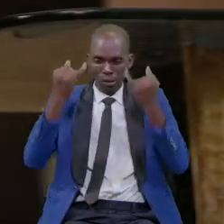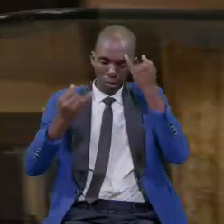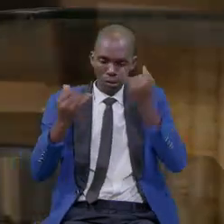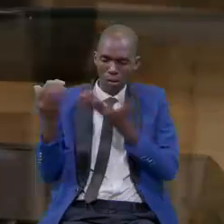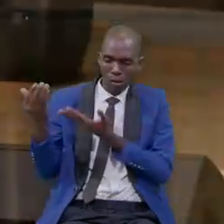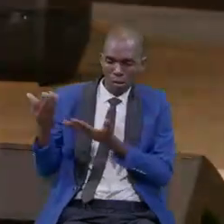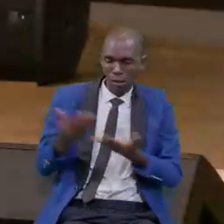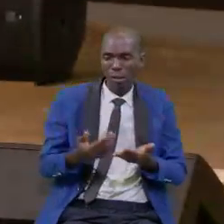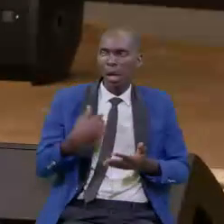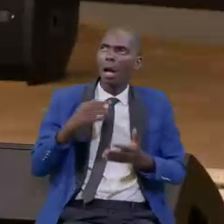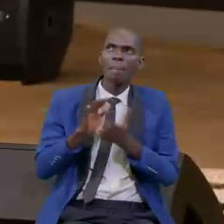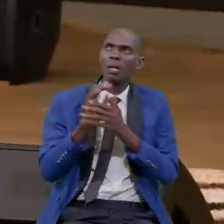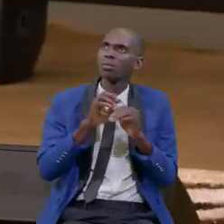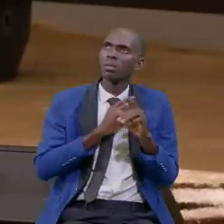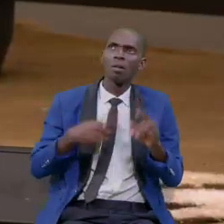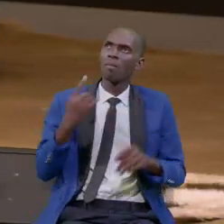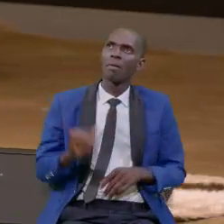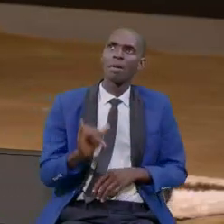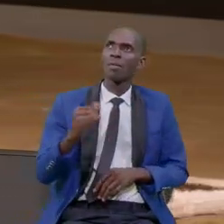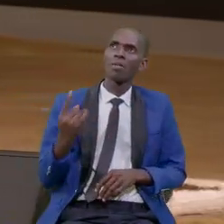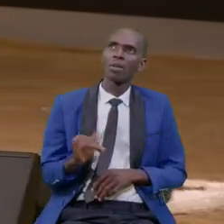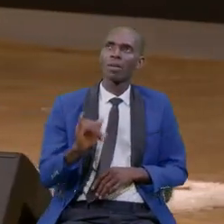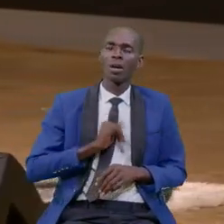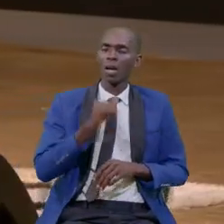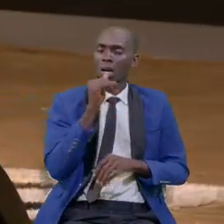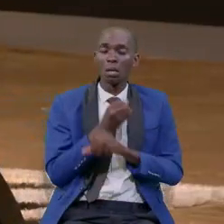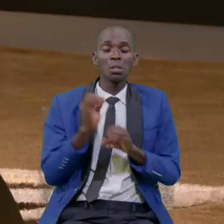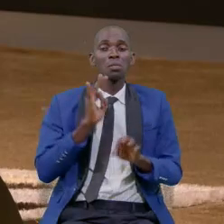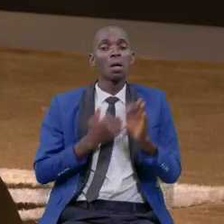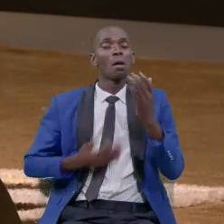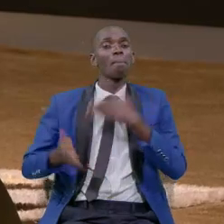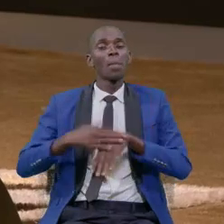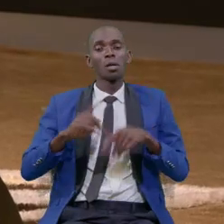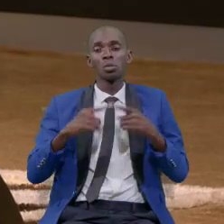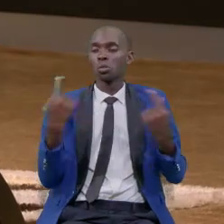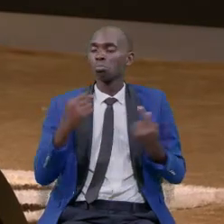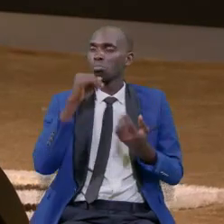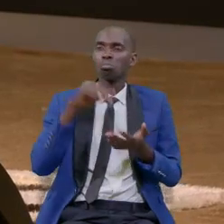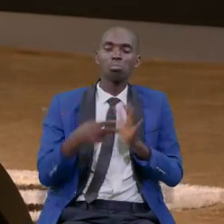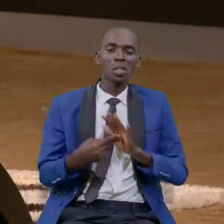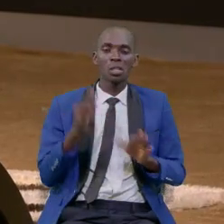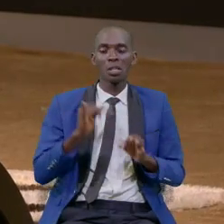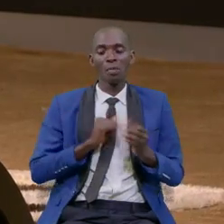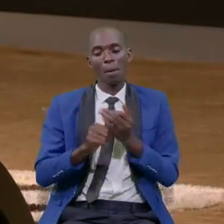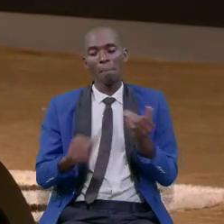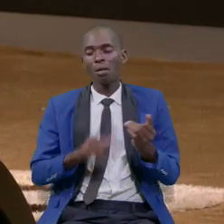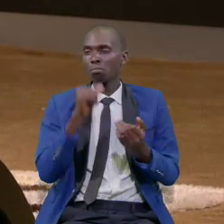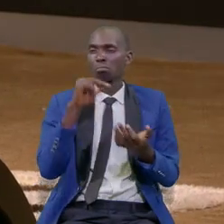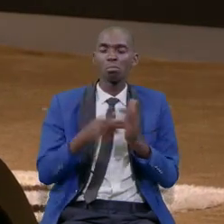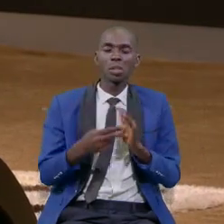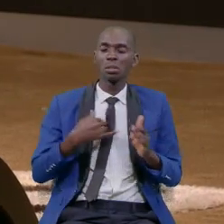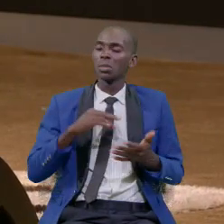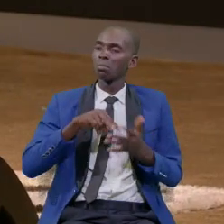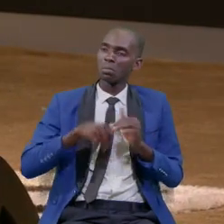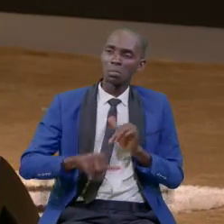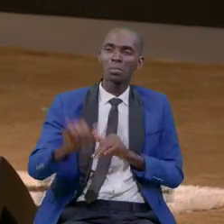Lord forever and forever. I am saved. Even if I go back to sin, even if I backslide, I am still saved. No, you